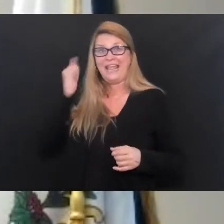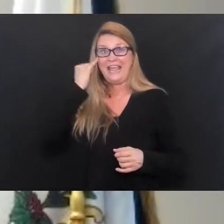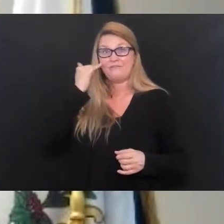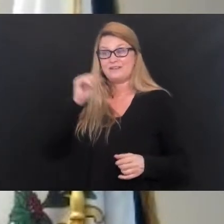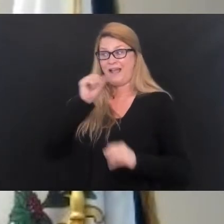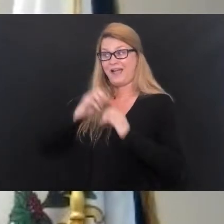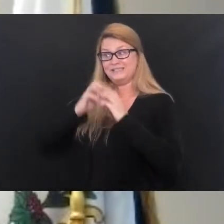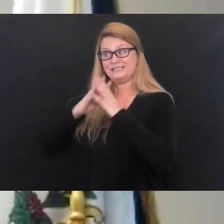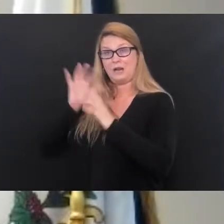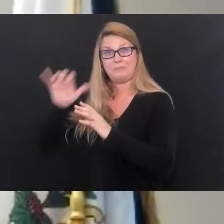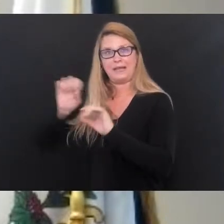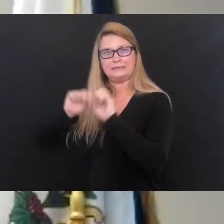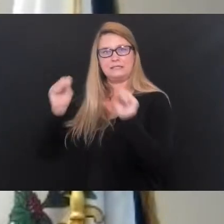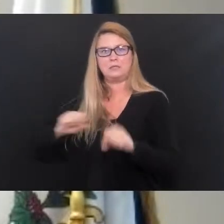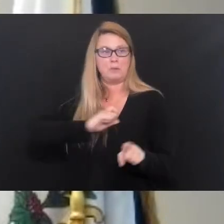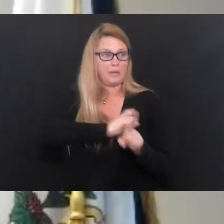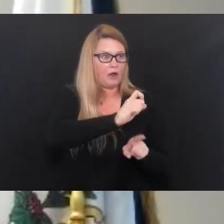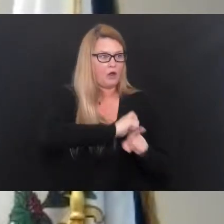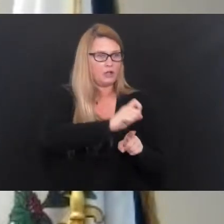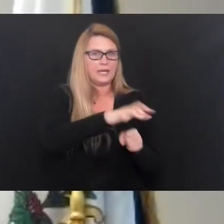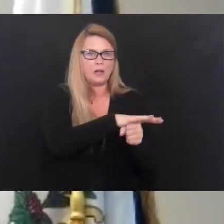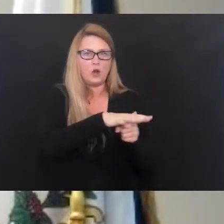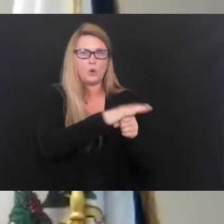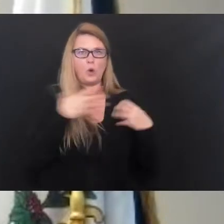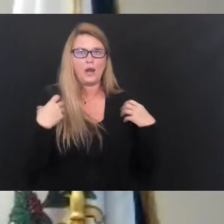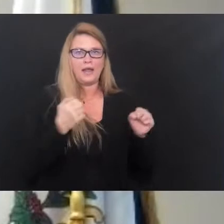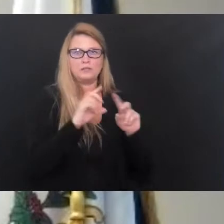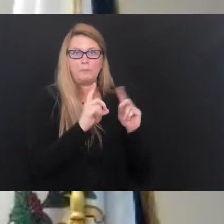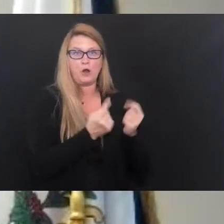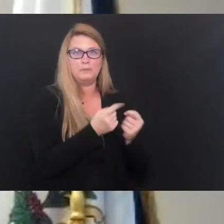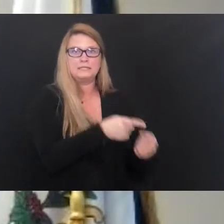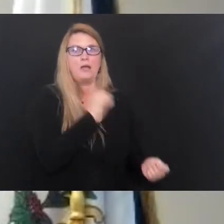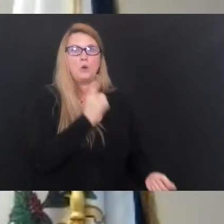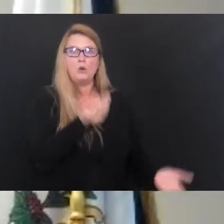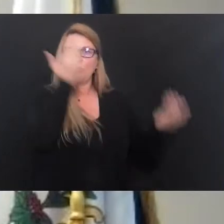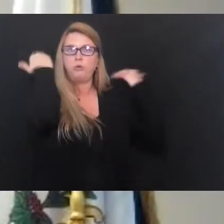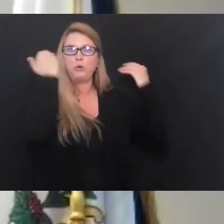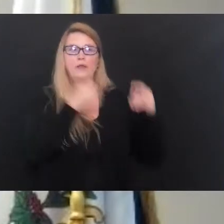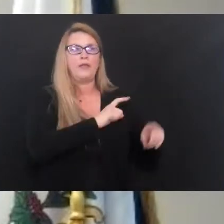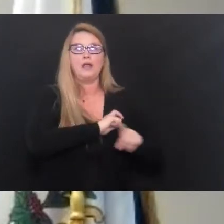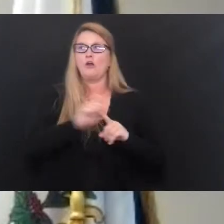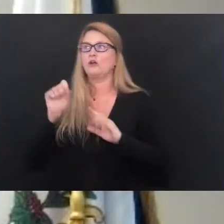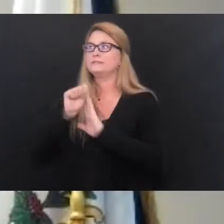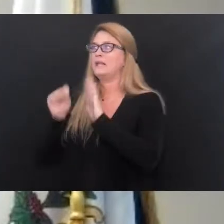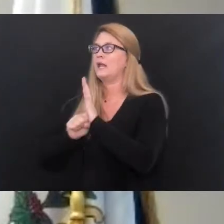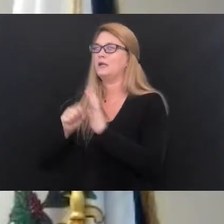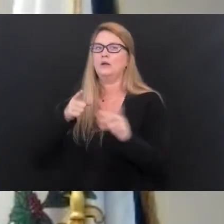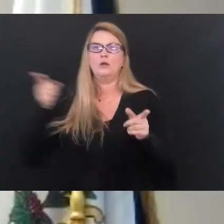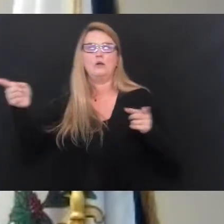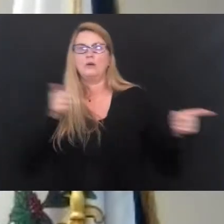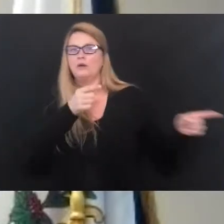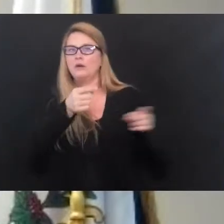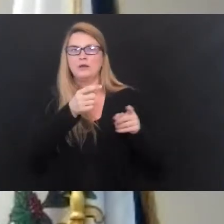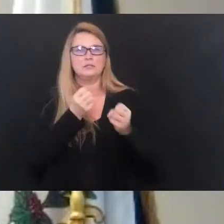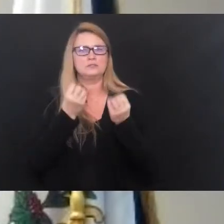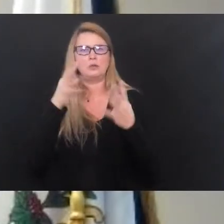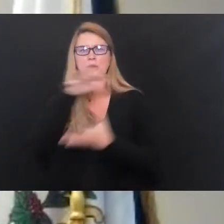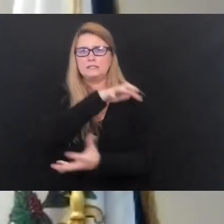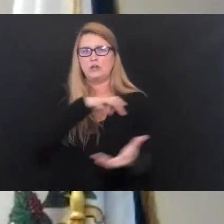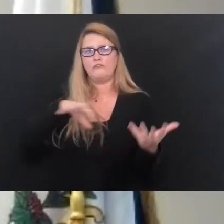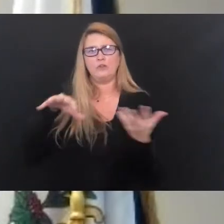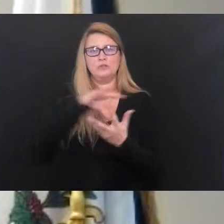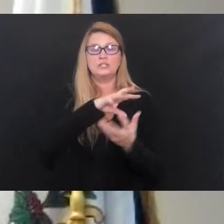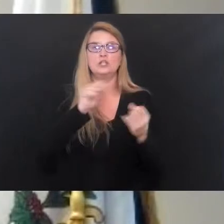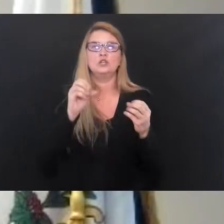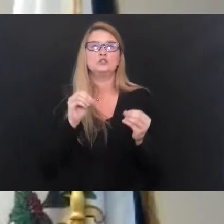at the local levels. They were calling health departments. The health departments were call the state. Others are saying call your pharmacy.